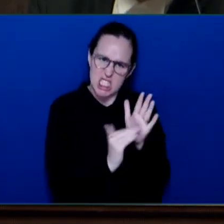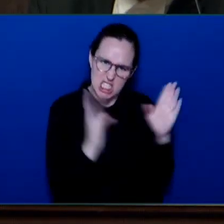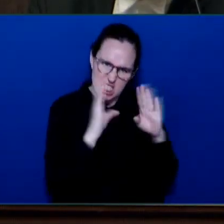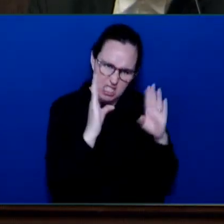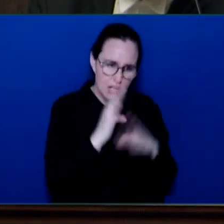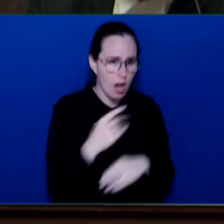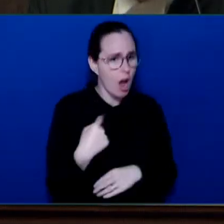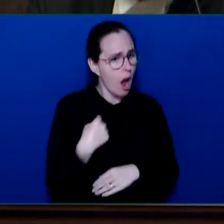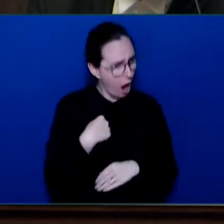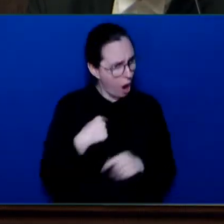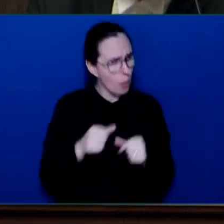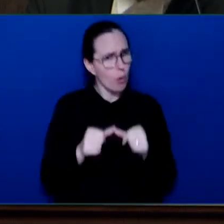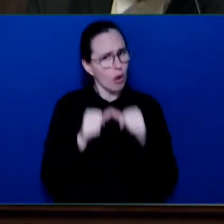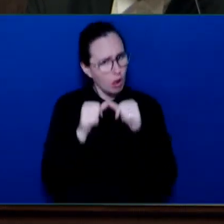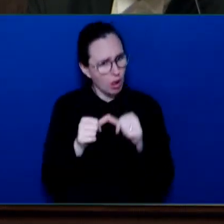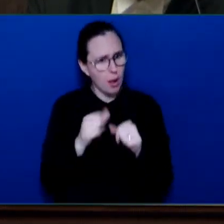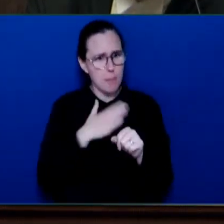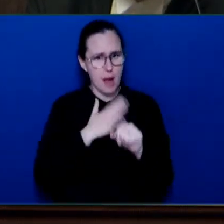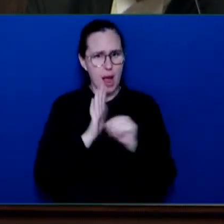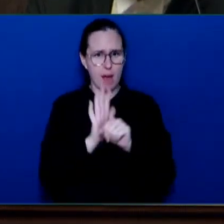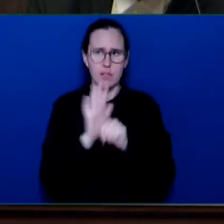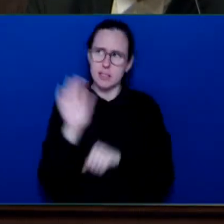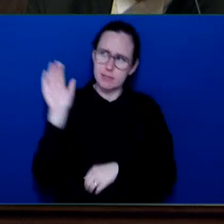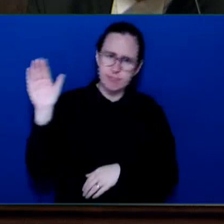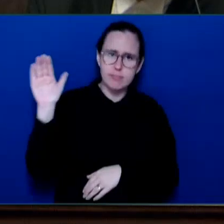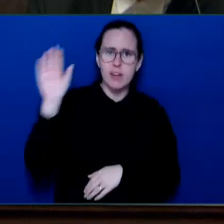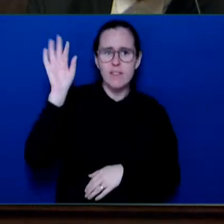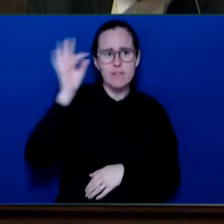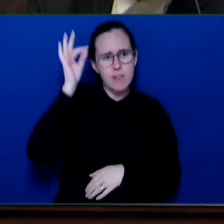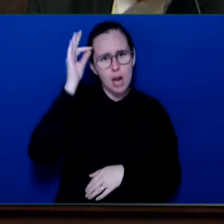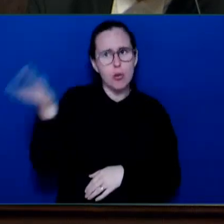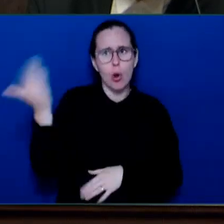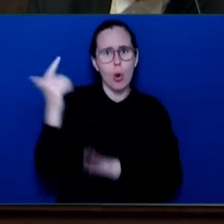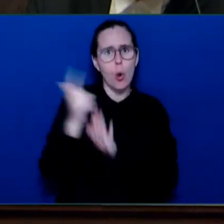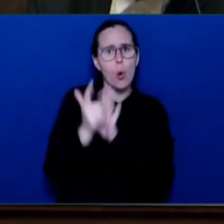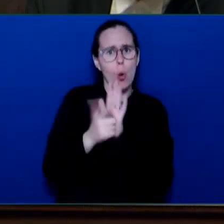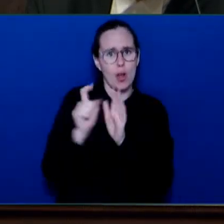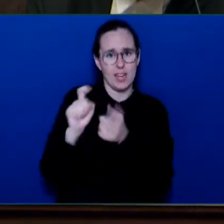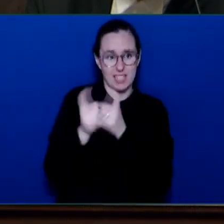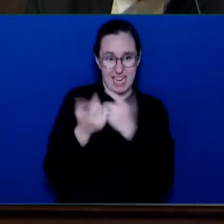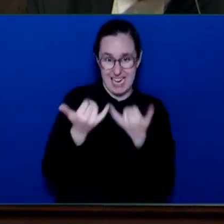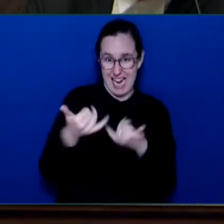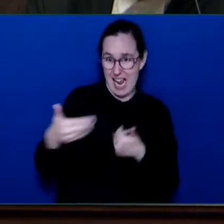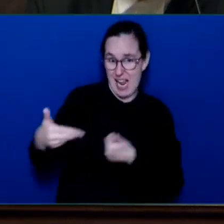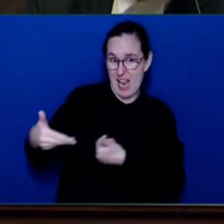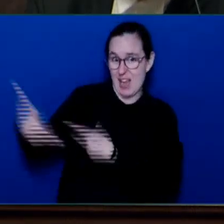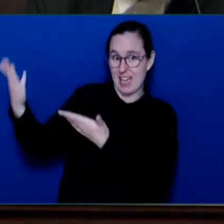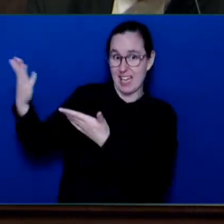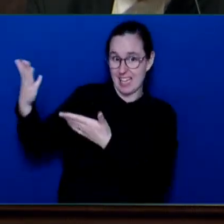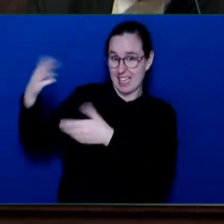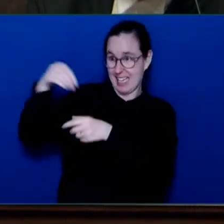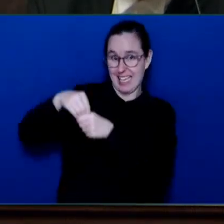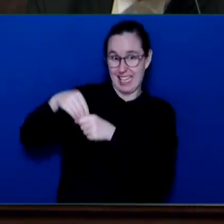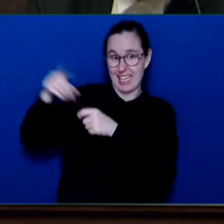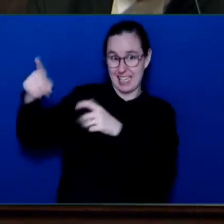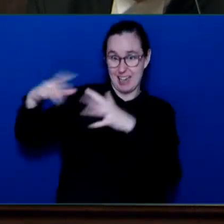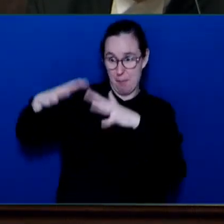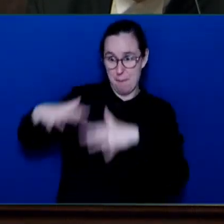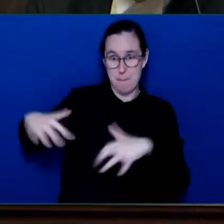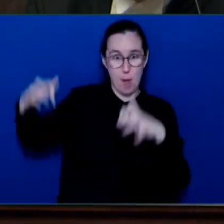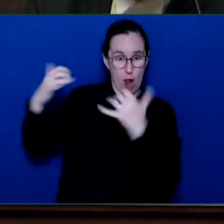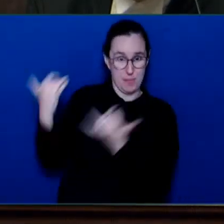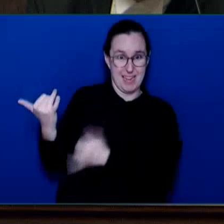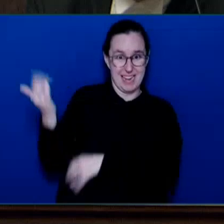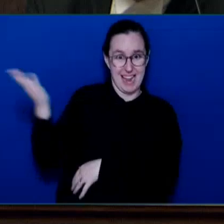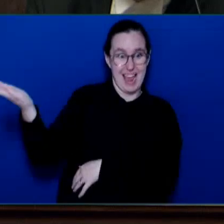yesterday and the day before. It's now before the House. This government will continue to push for the federal government to pass that bail reform so we have better